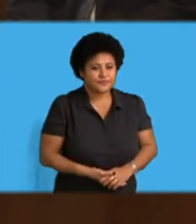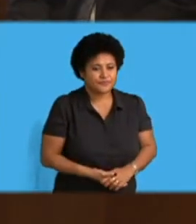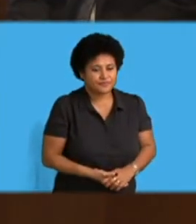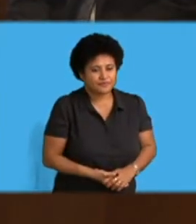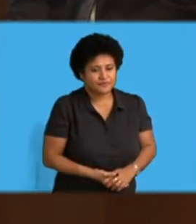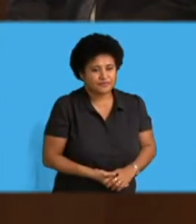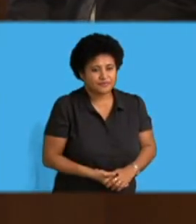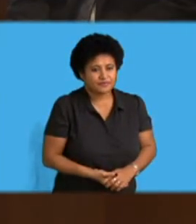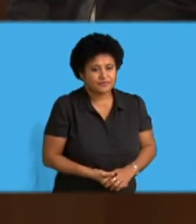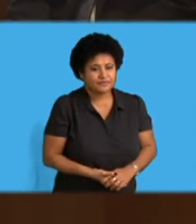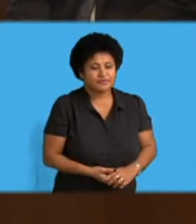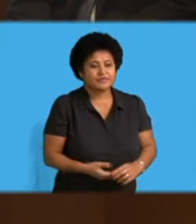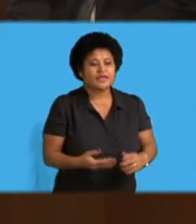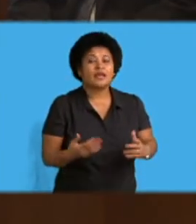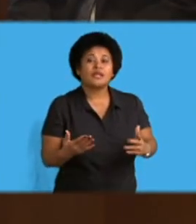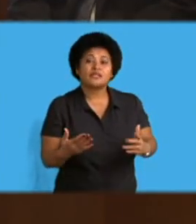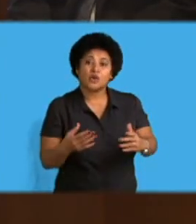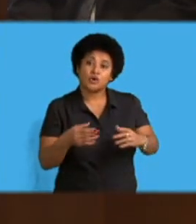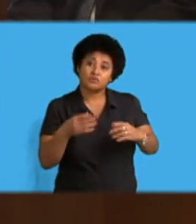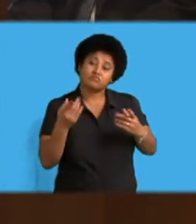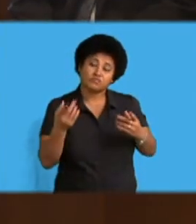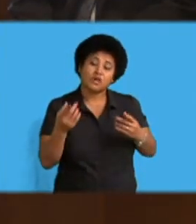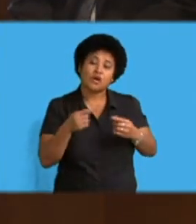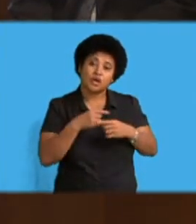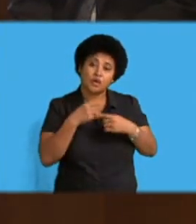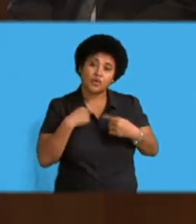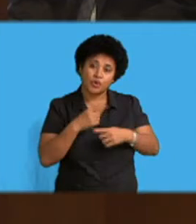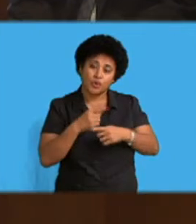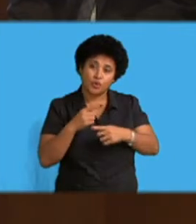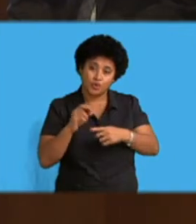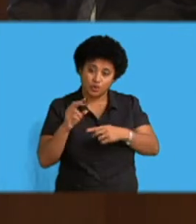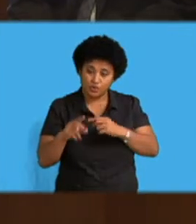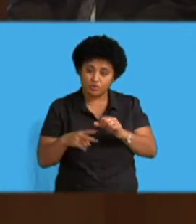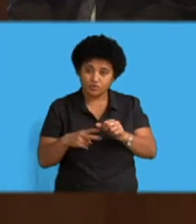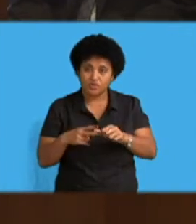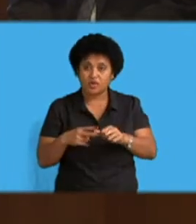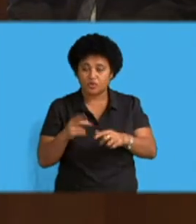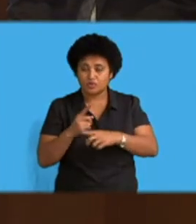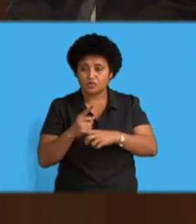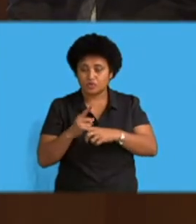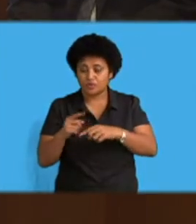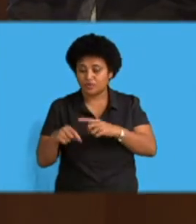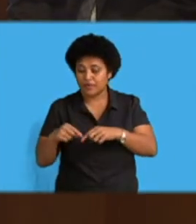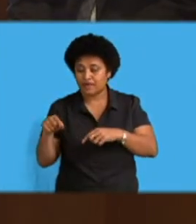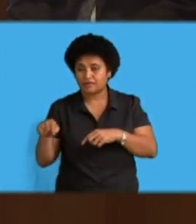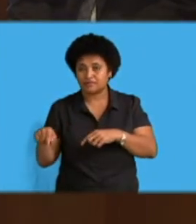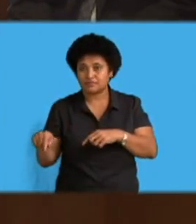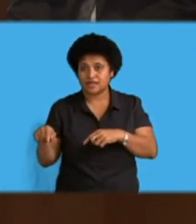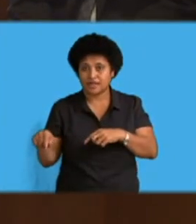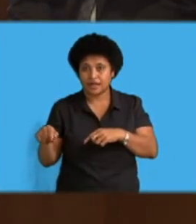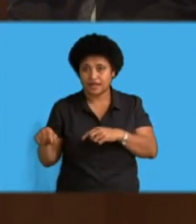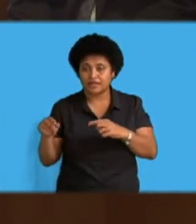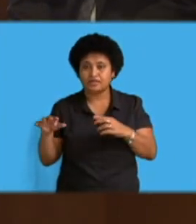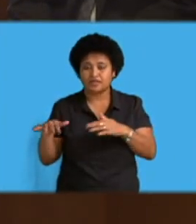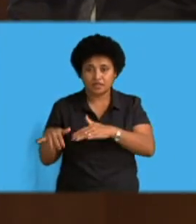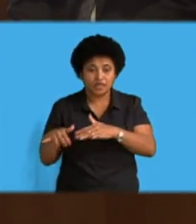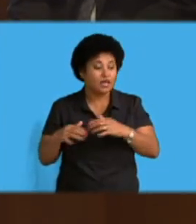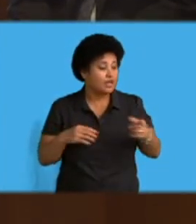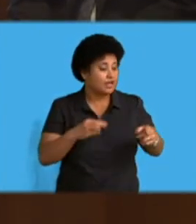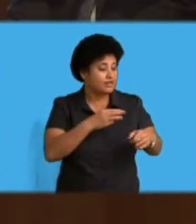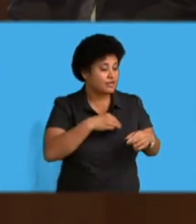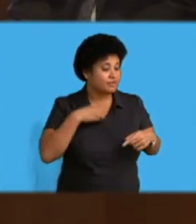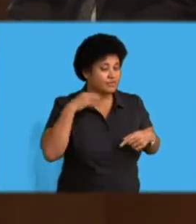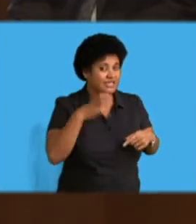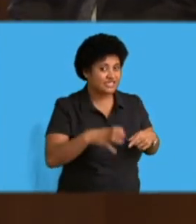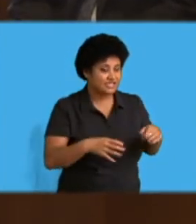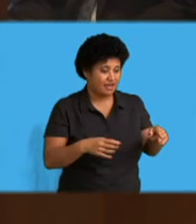Important people for our COP23 presidency was also highlighted. This includes, of course, the Honourable Prime Minister as the President of COP23, Honourable Minister Siriratu, the high-level